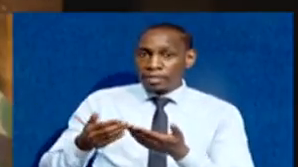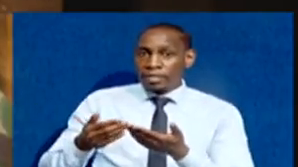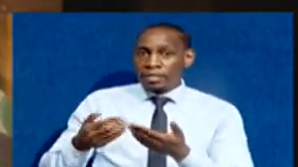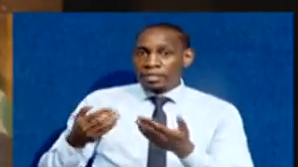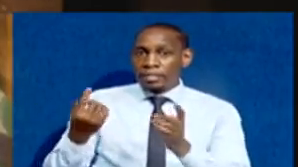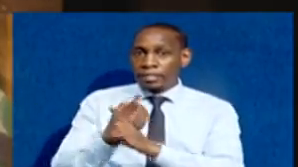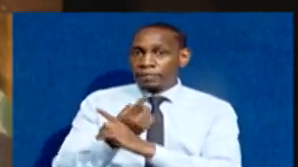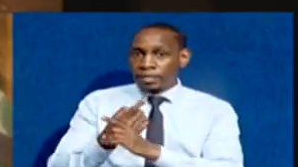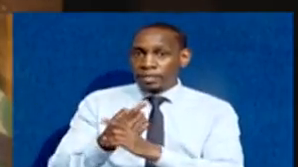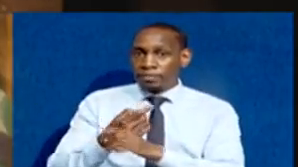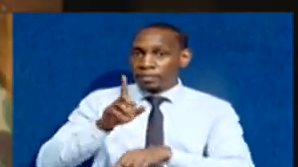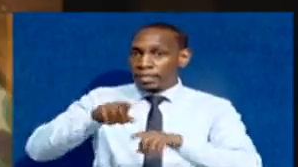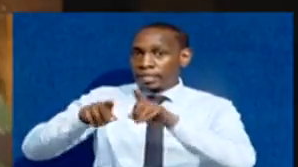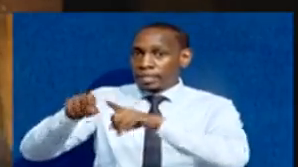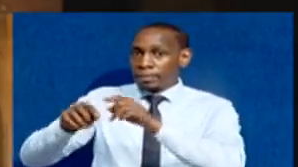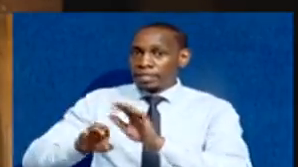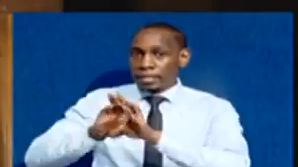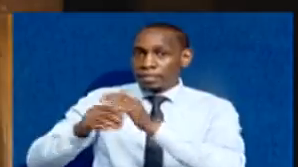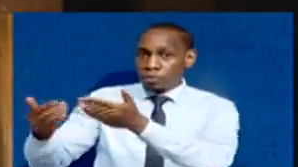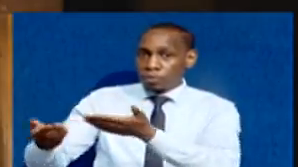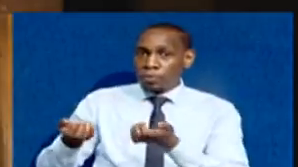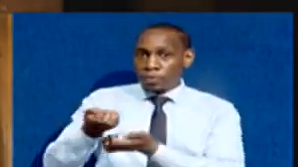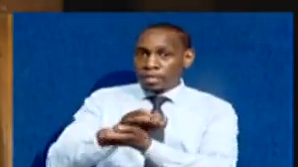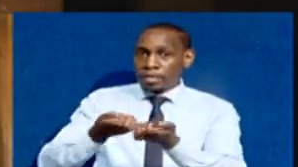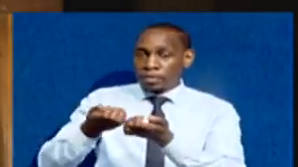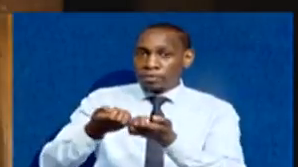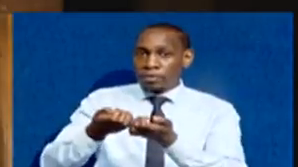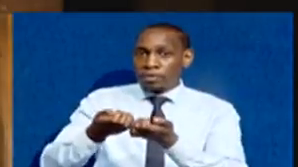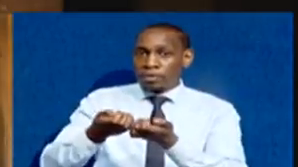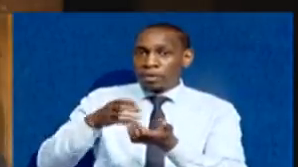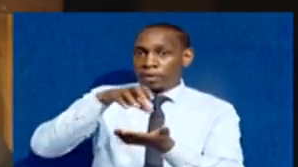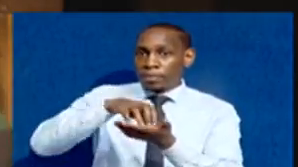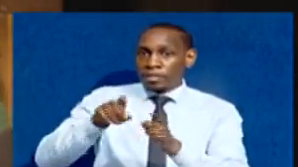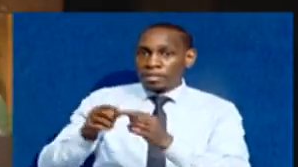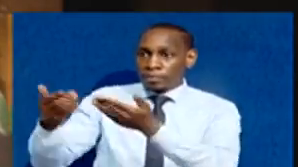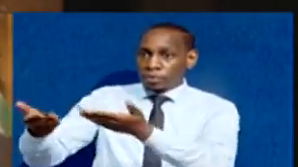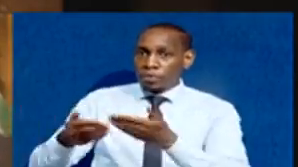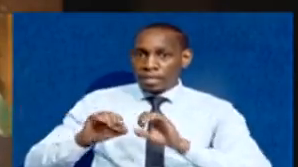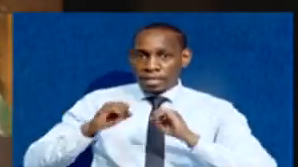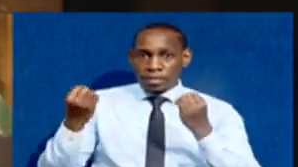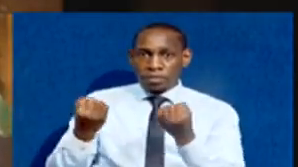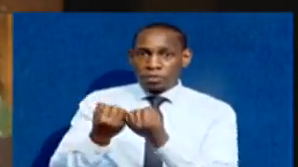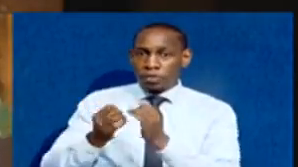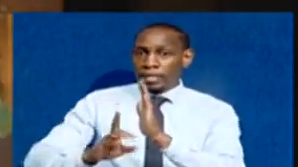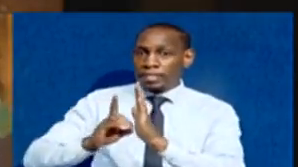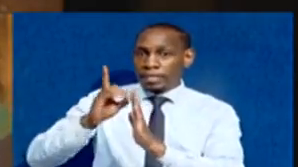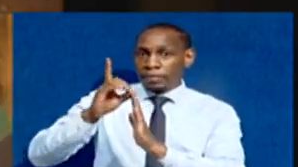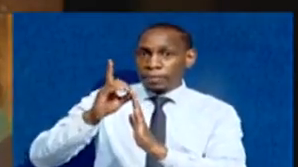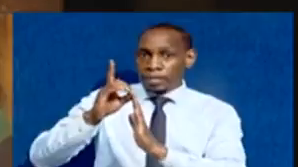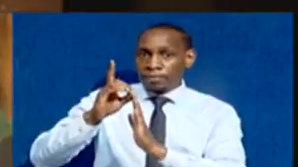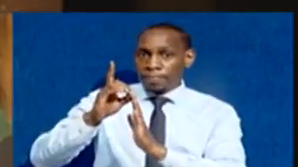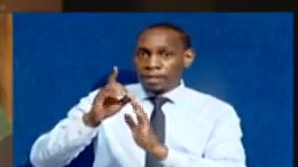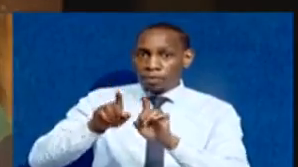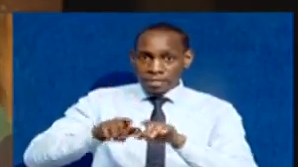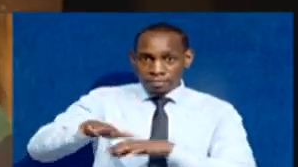dimensions. We need to bring economic dimension. You need to bring in social development into